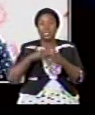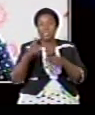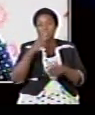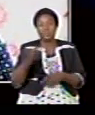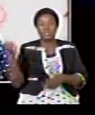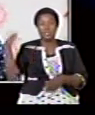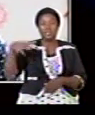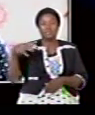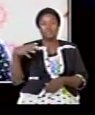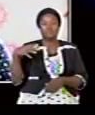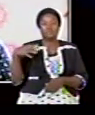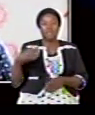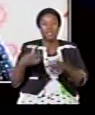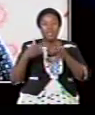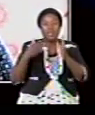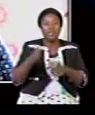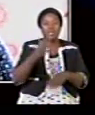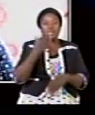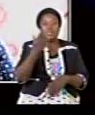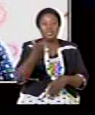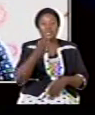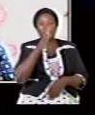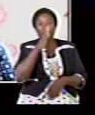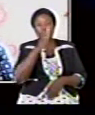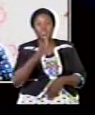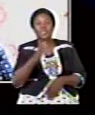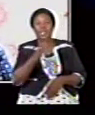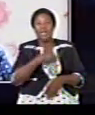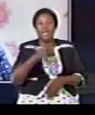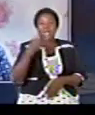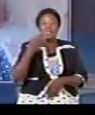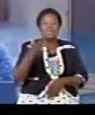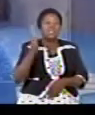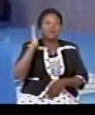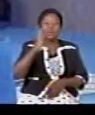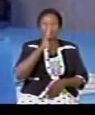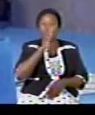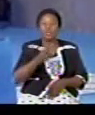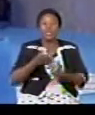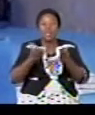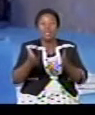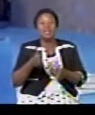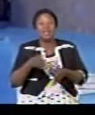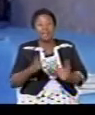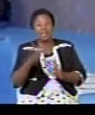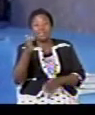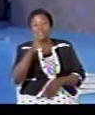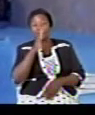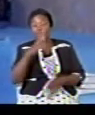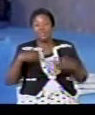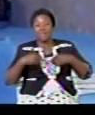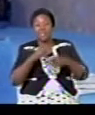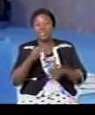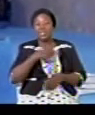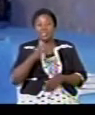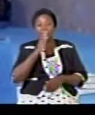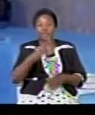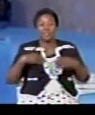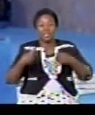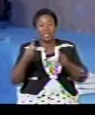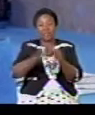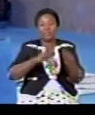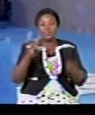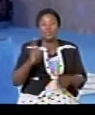light. Let there be, and there will be. Let there be healing, and there will be healing everywhere.